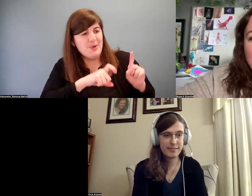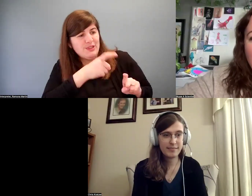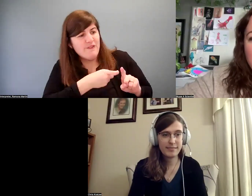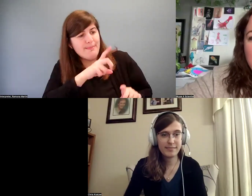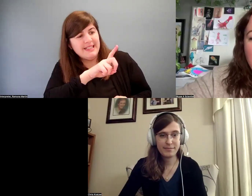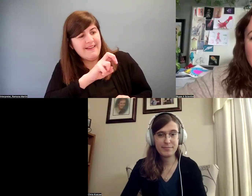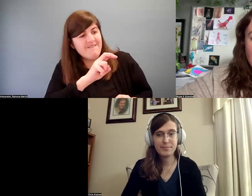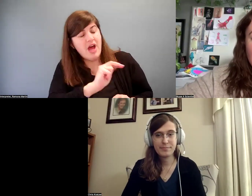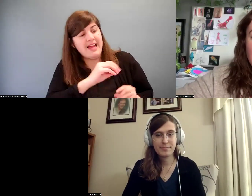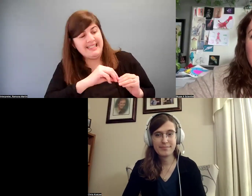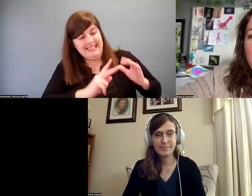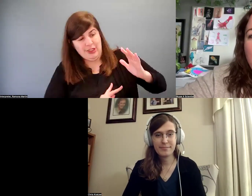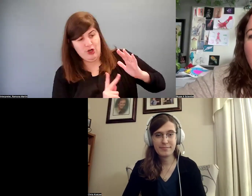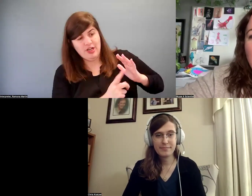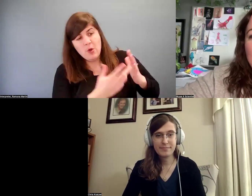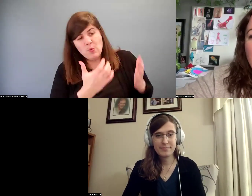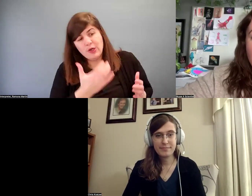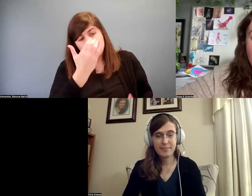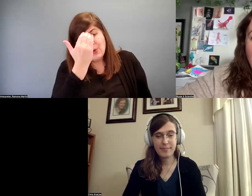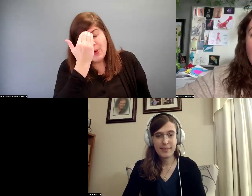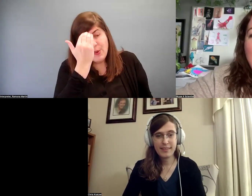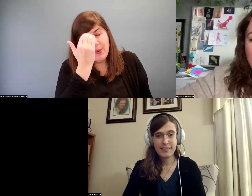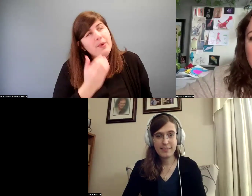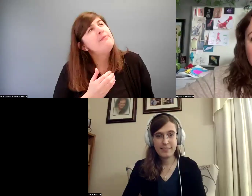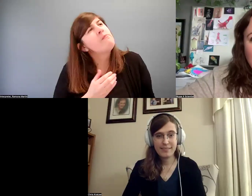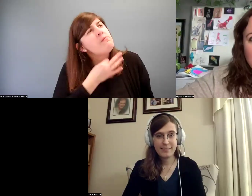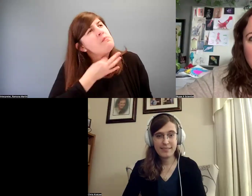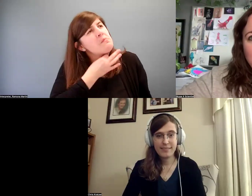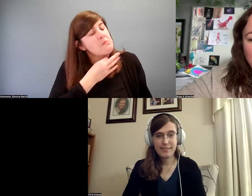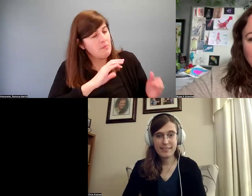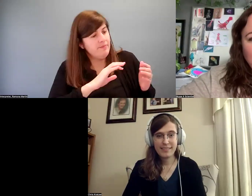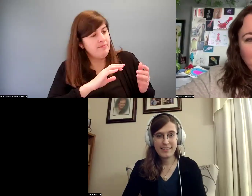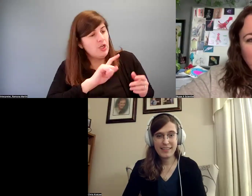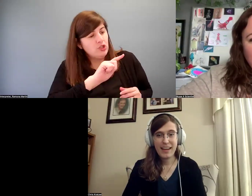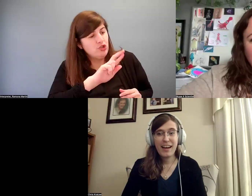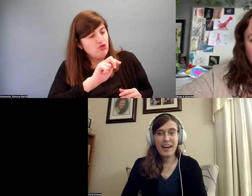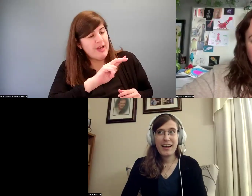in kindergarten. Vivan would like to know, how heavy is a tarantula?